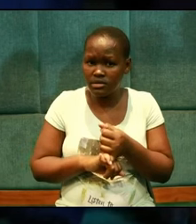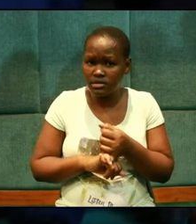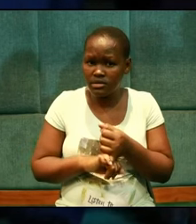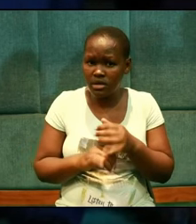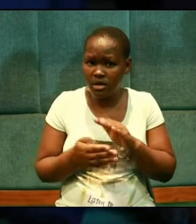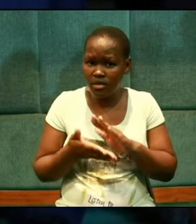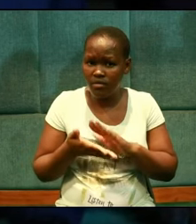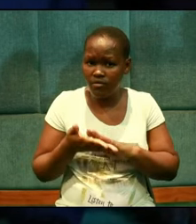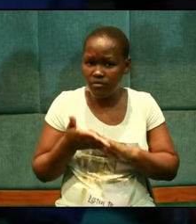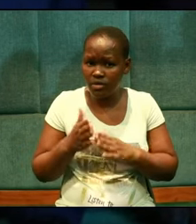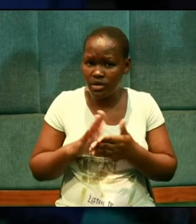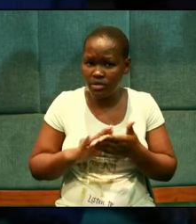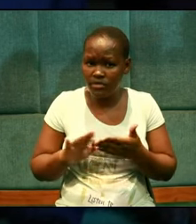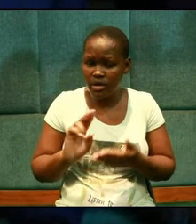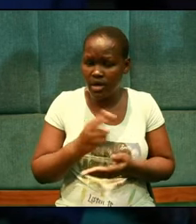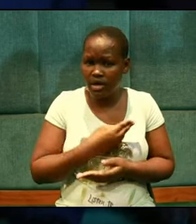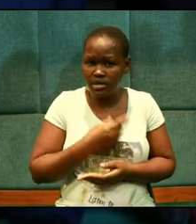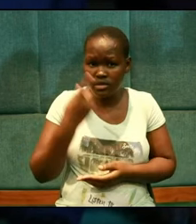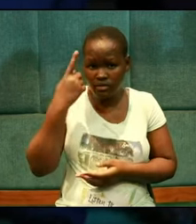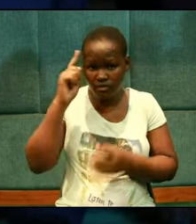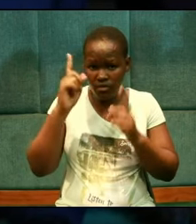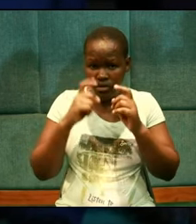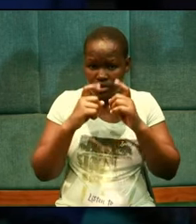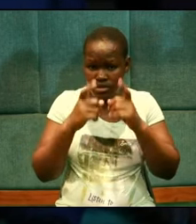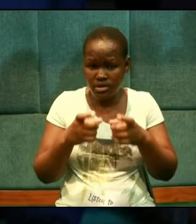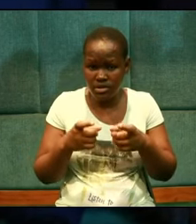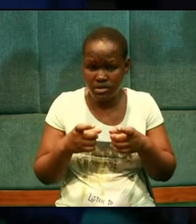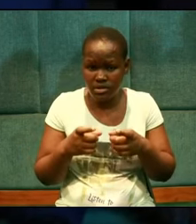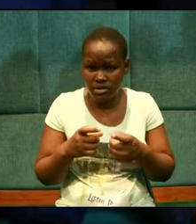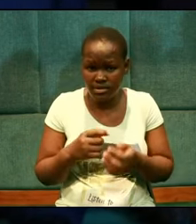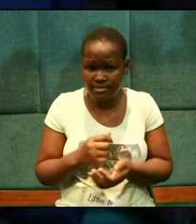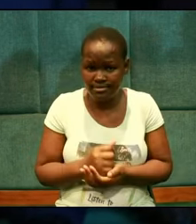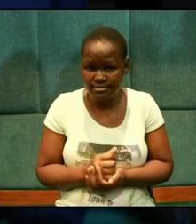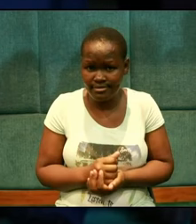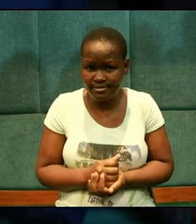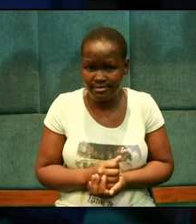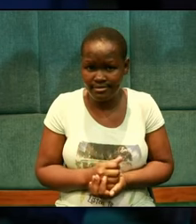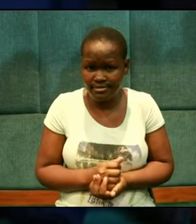Forgive us from the sin of ignorance.